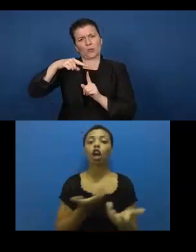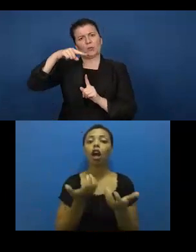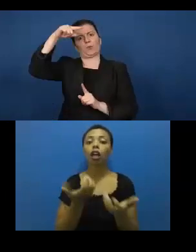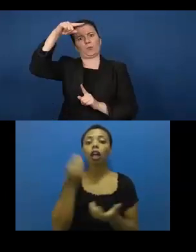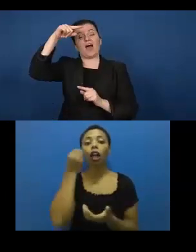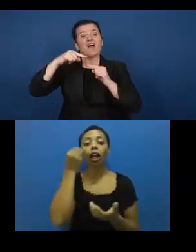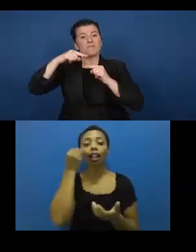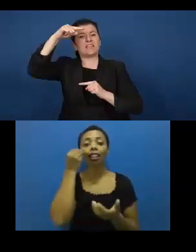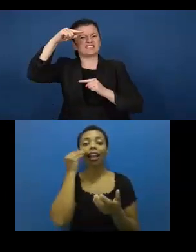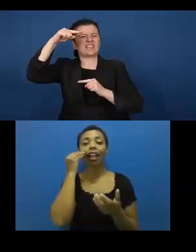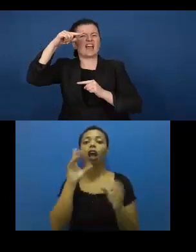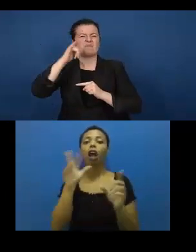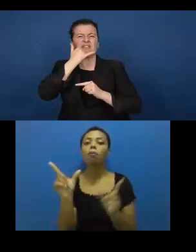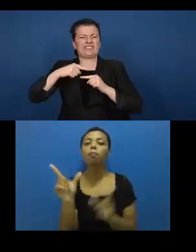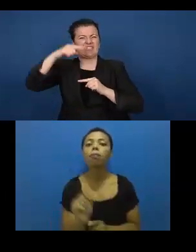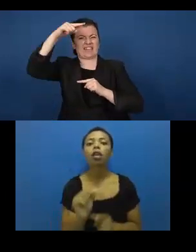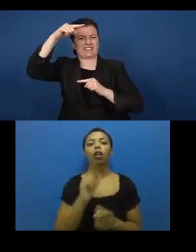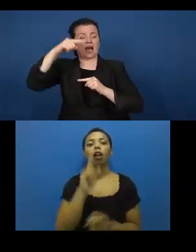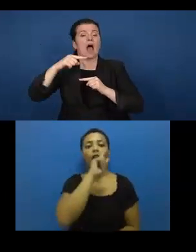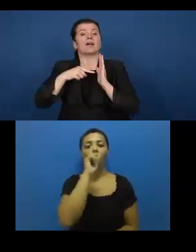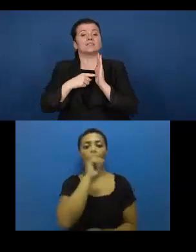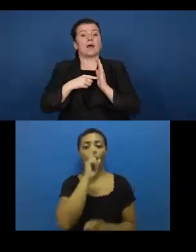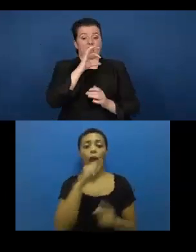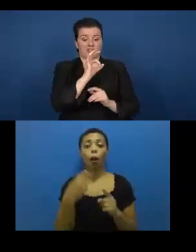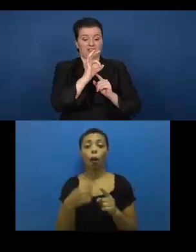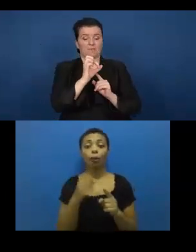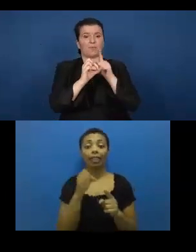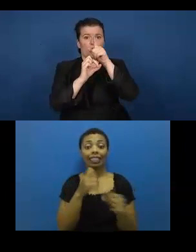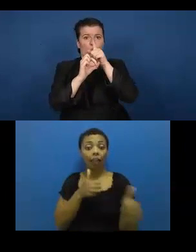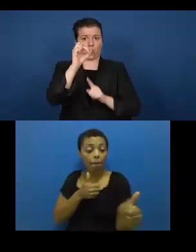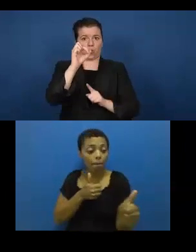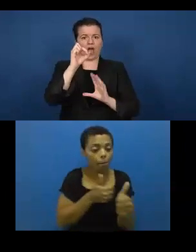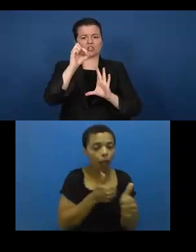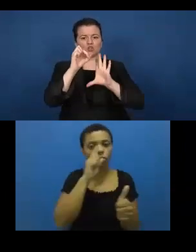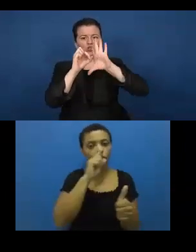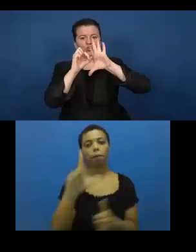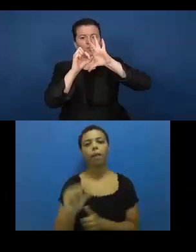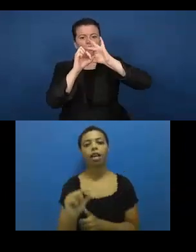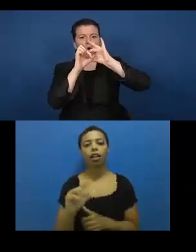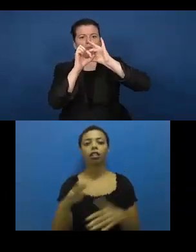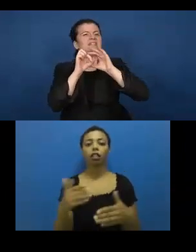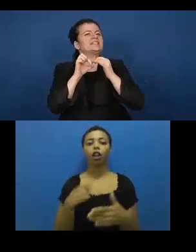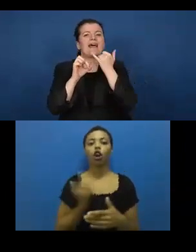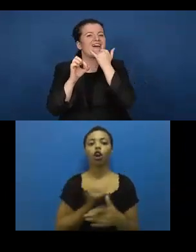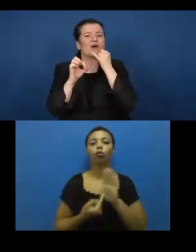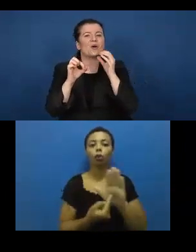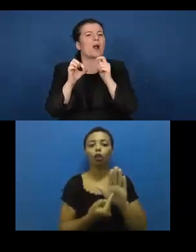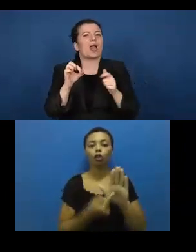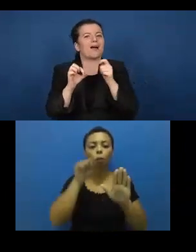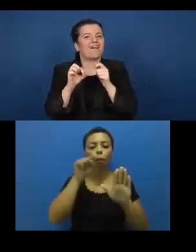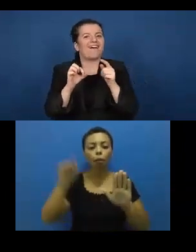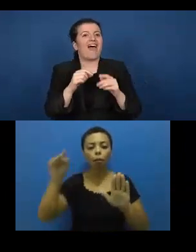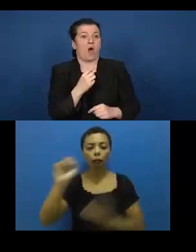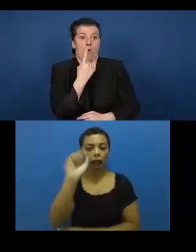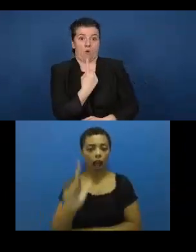because low means few errors were made. And then I'm showing blue dots, which are ungrouped sequences